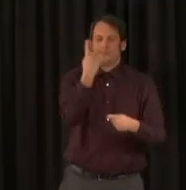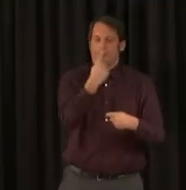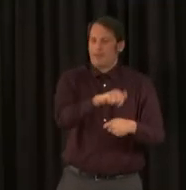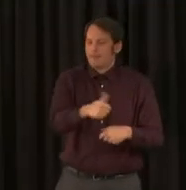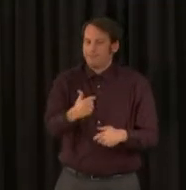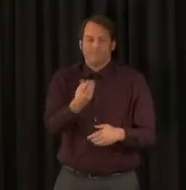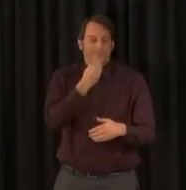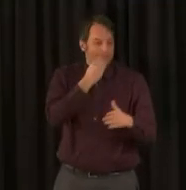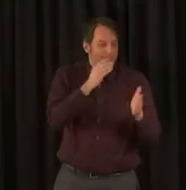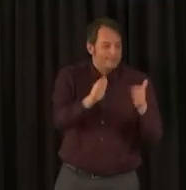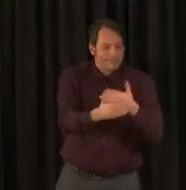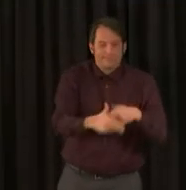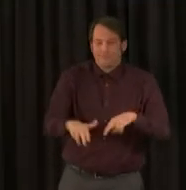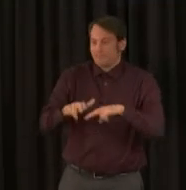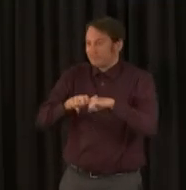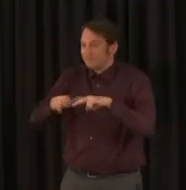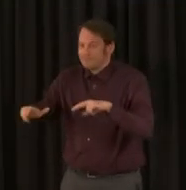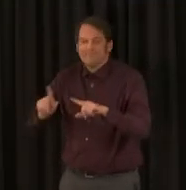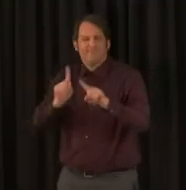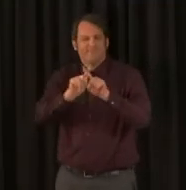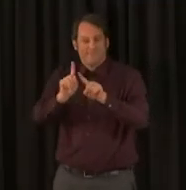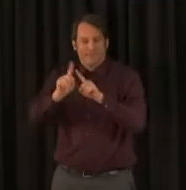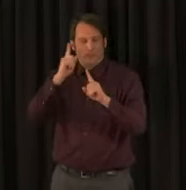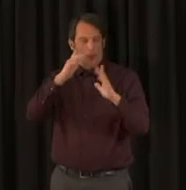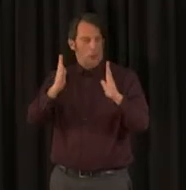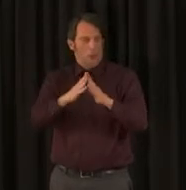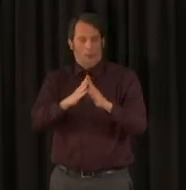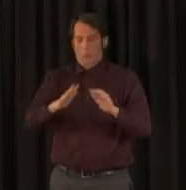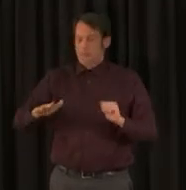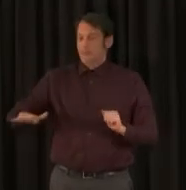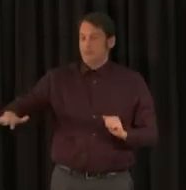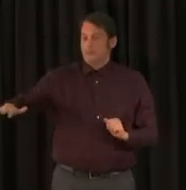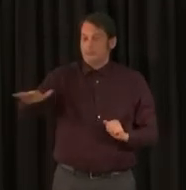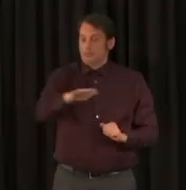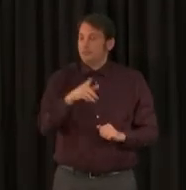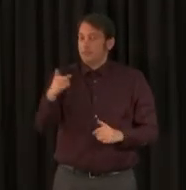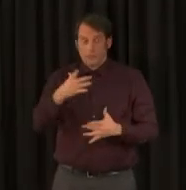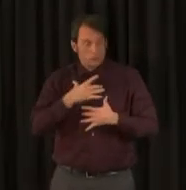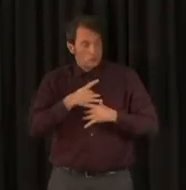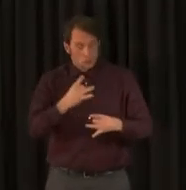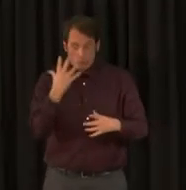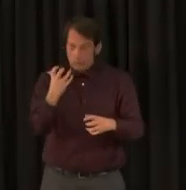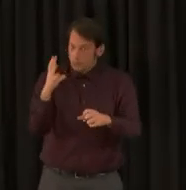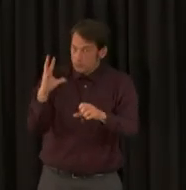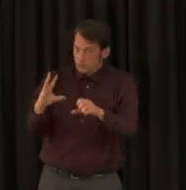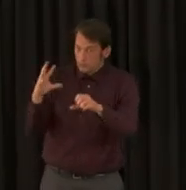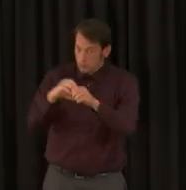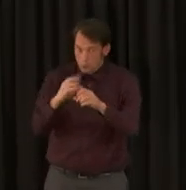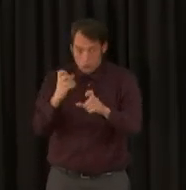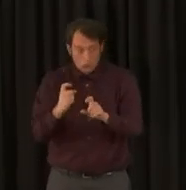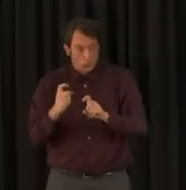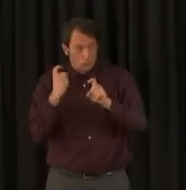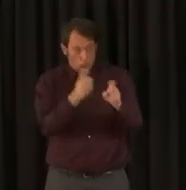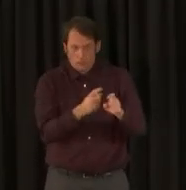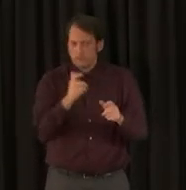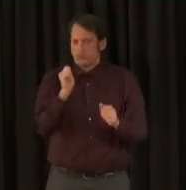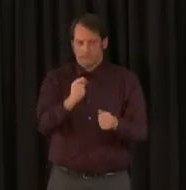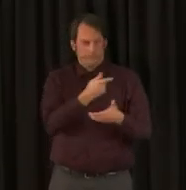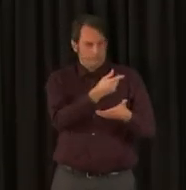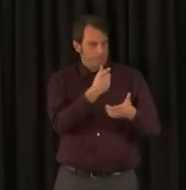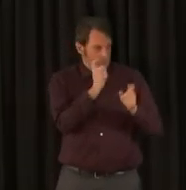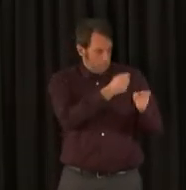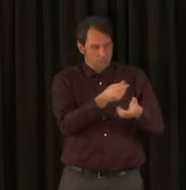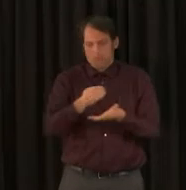boxes, benches, and things of that. So if you're interested in helping and making a donation of